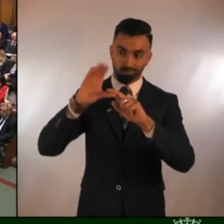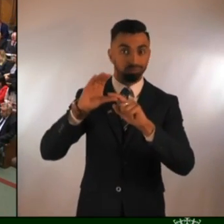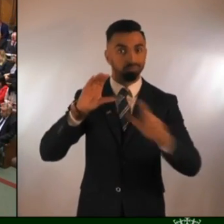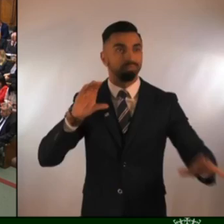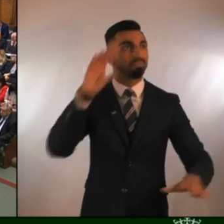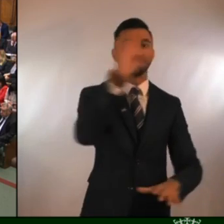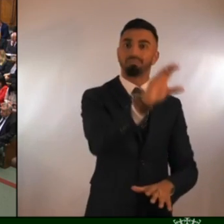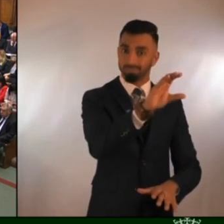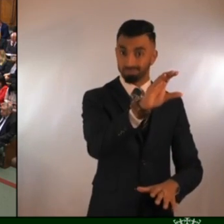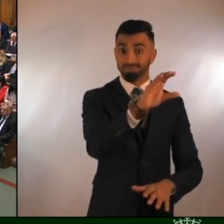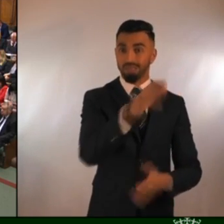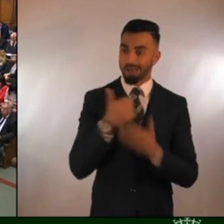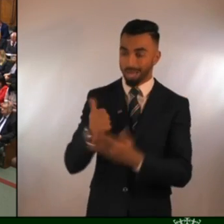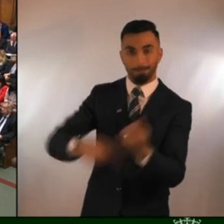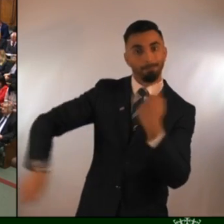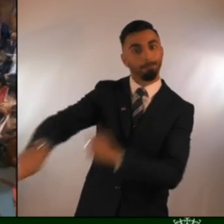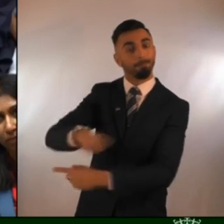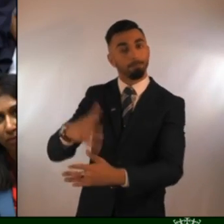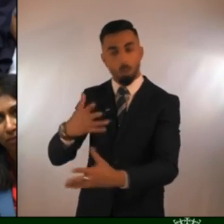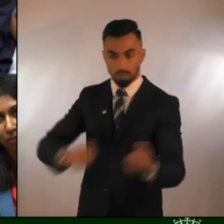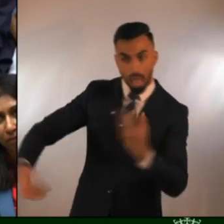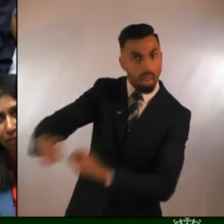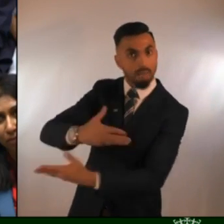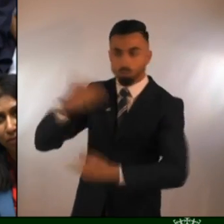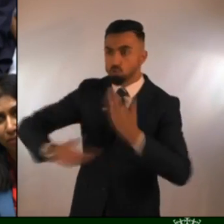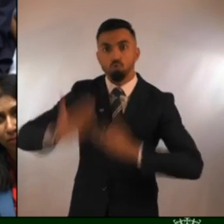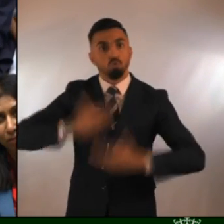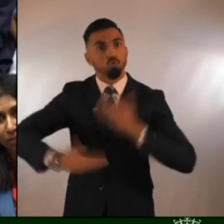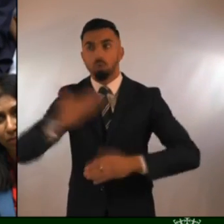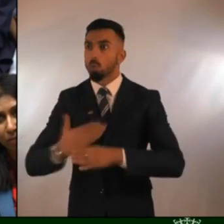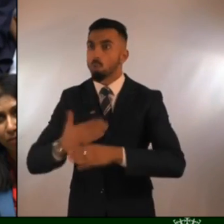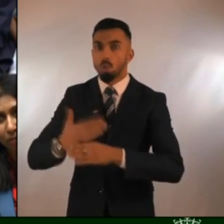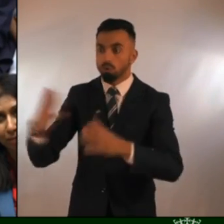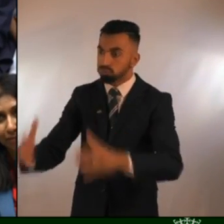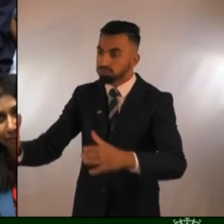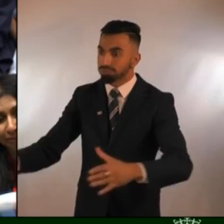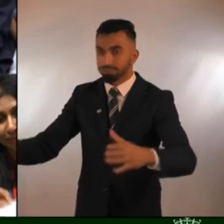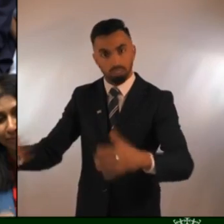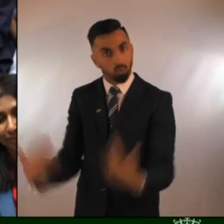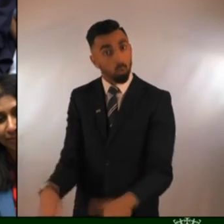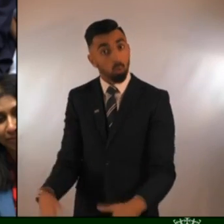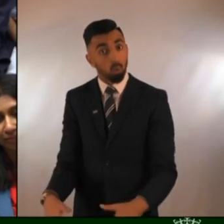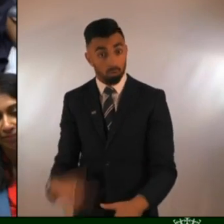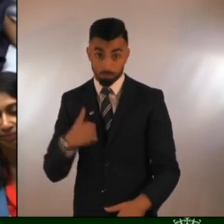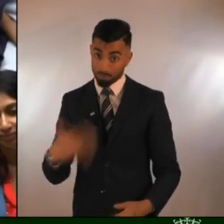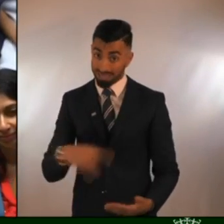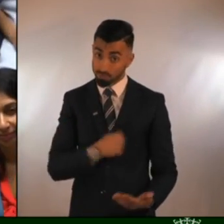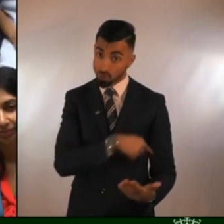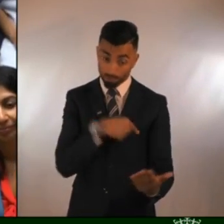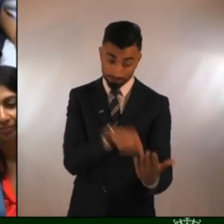low-tax economy we want to see. Madam Deputy Speaker, we promised to cut taxes on business. We're getting it done.